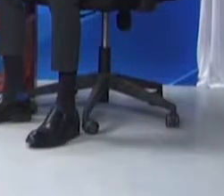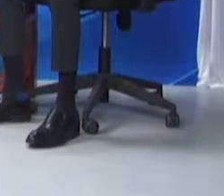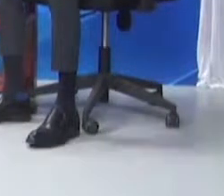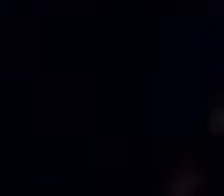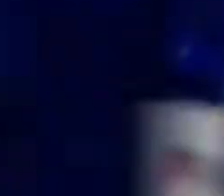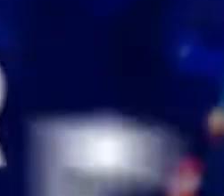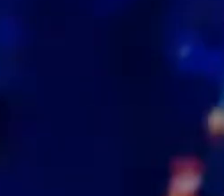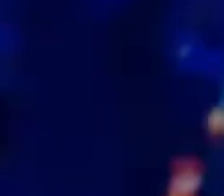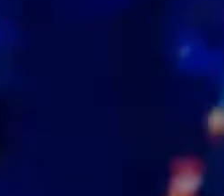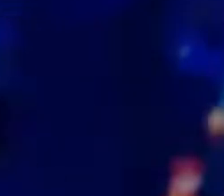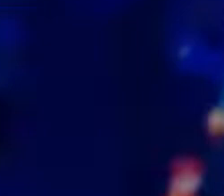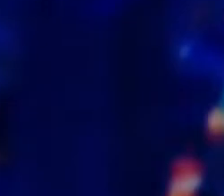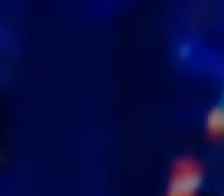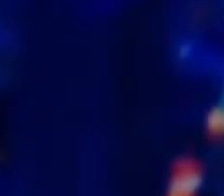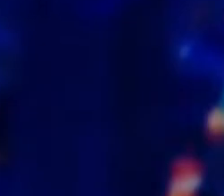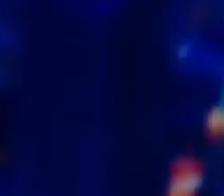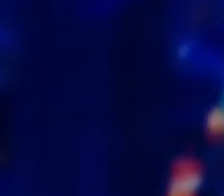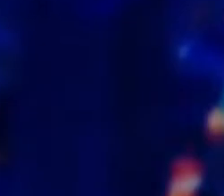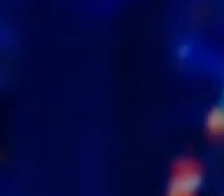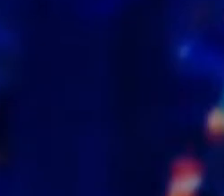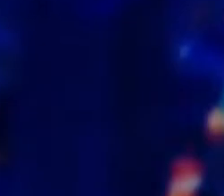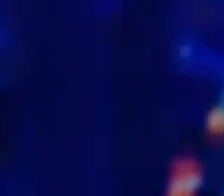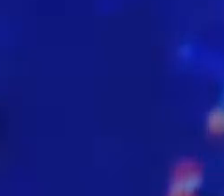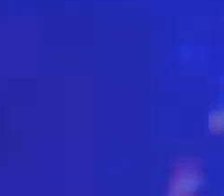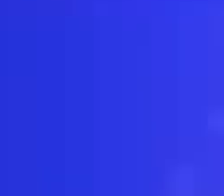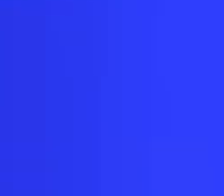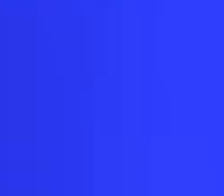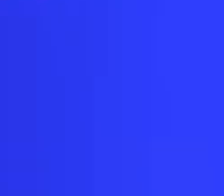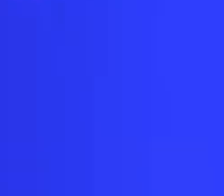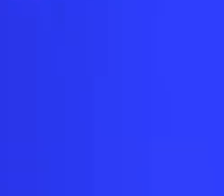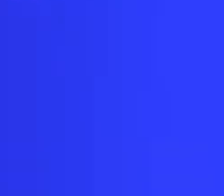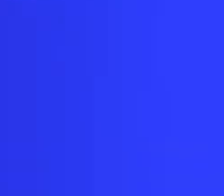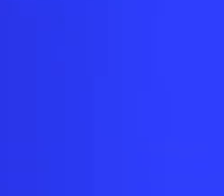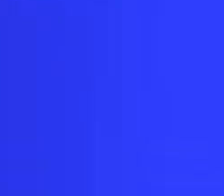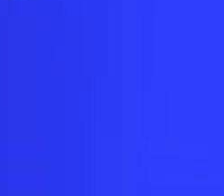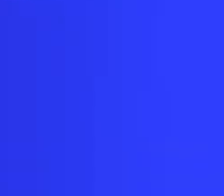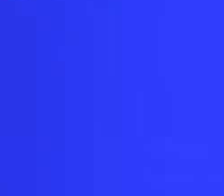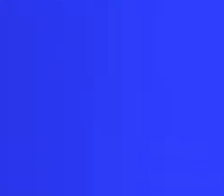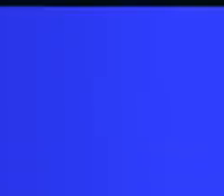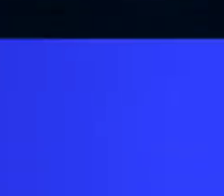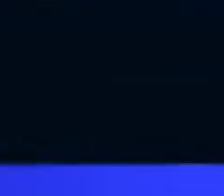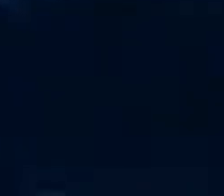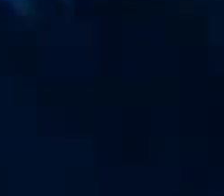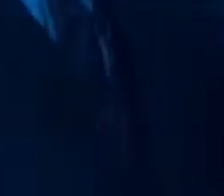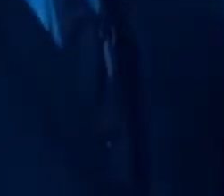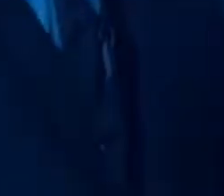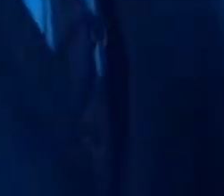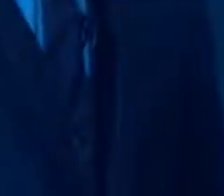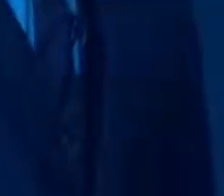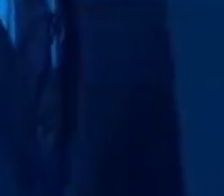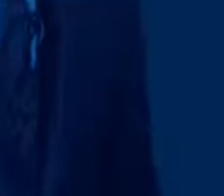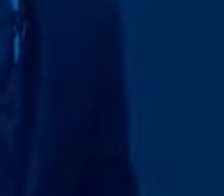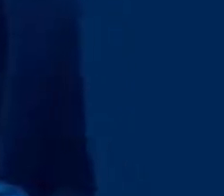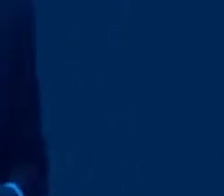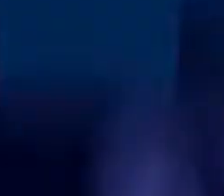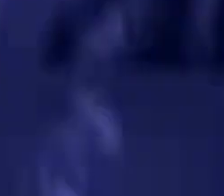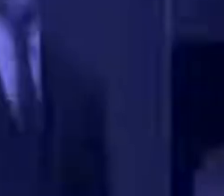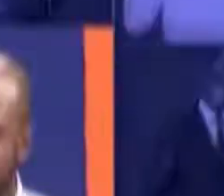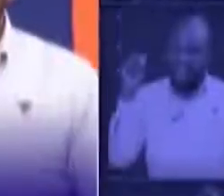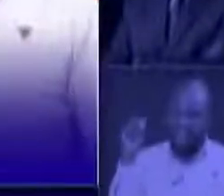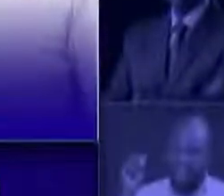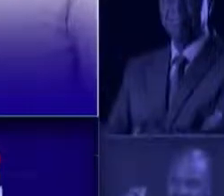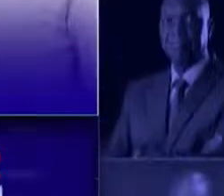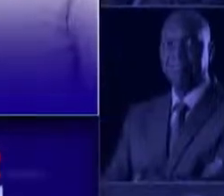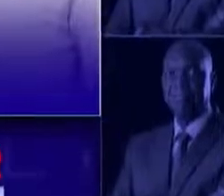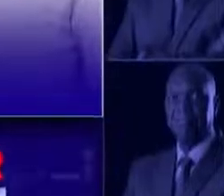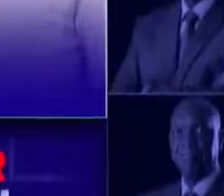those things. Power Brief is now bigger and better. Every Thursday from 8 p.m. join Cornelius Omuse, Honorable